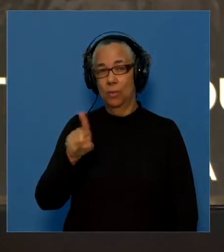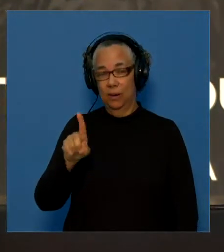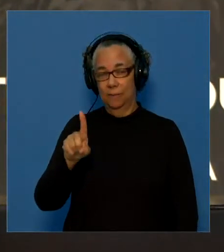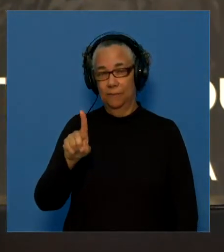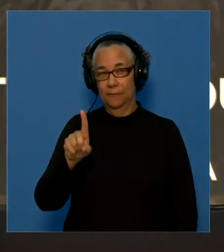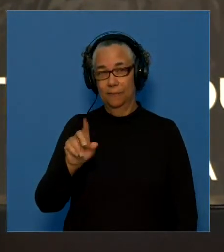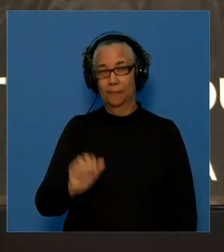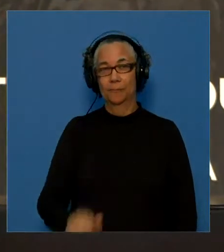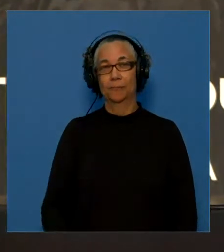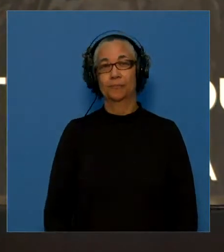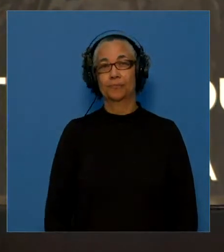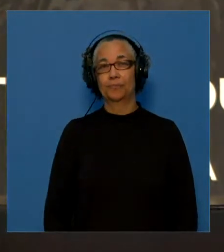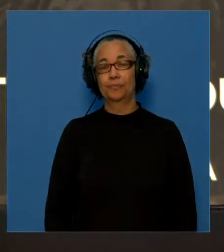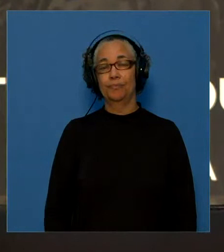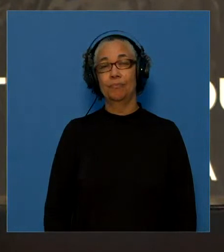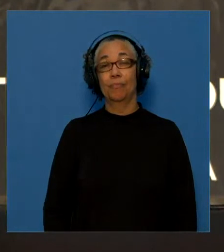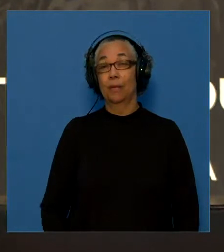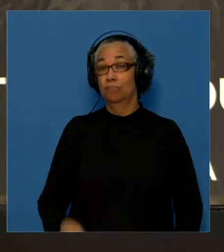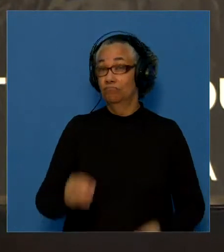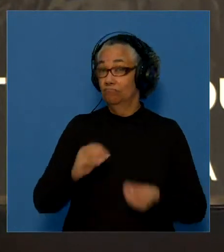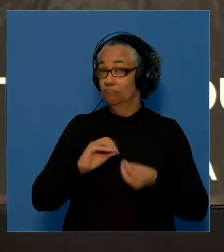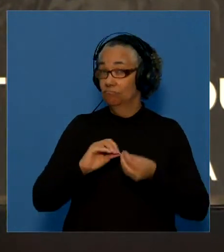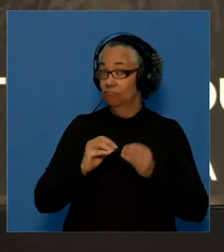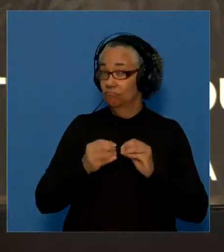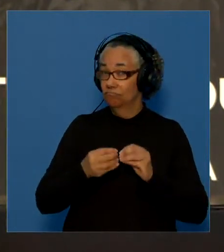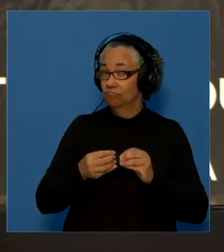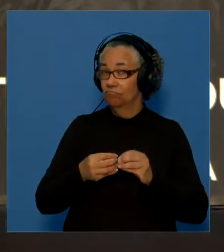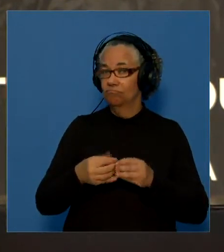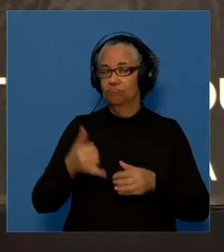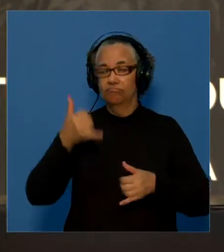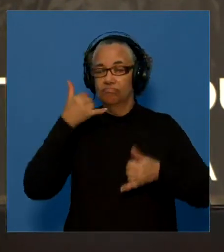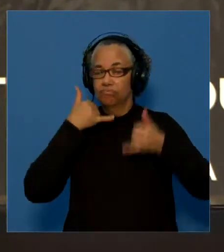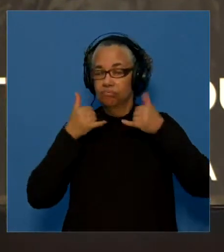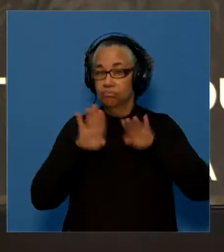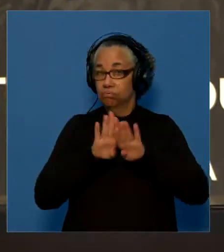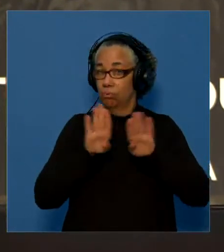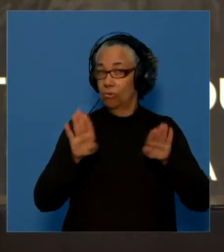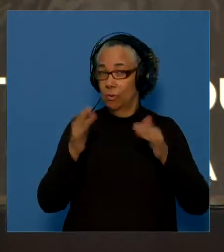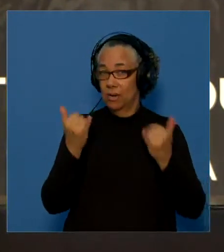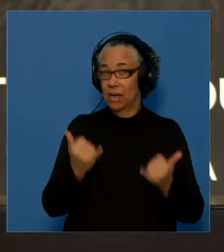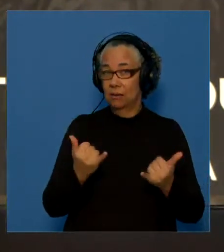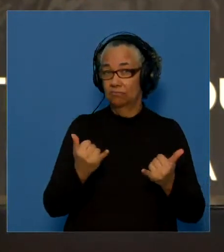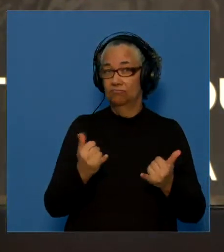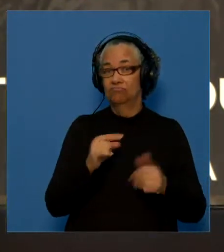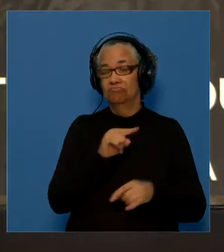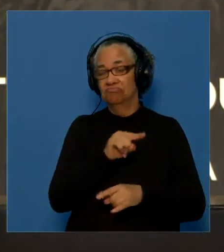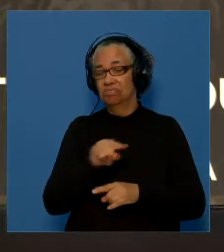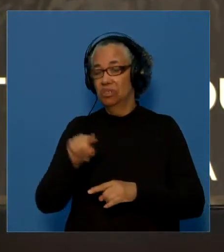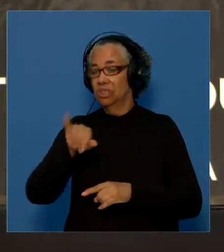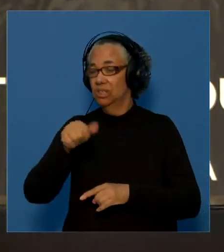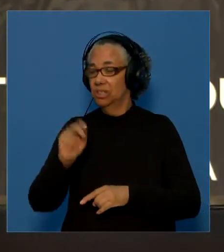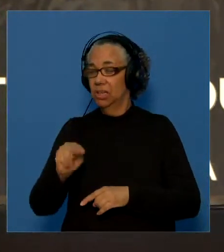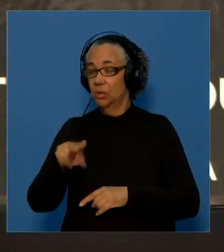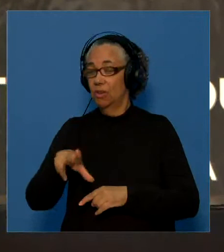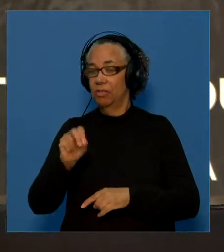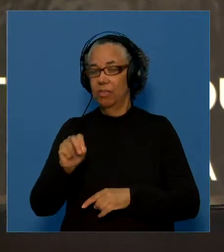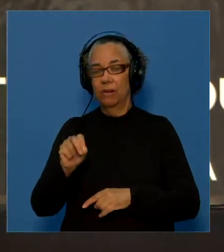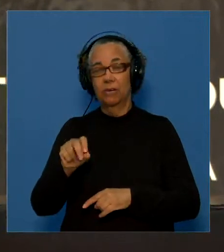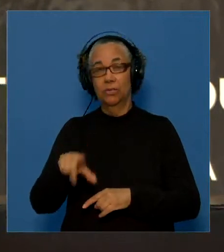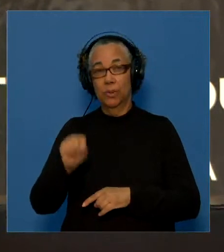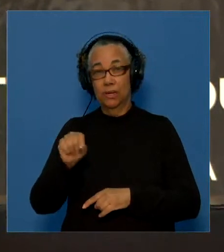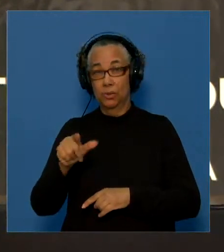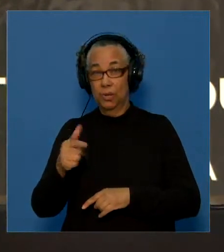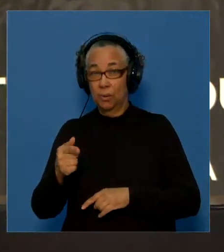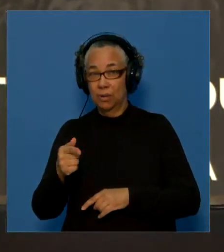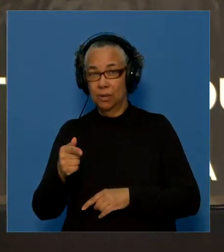543-1111. The line is open from now until January 30th, 2021, and available from Monday